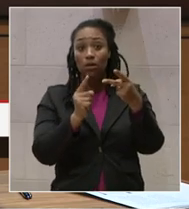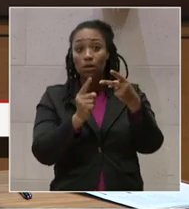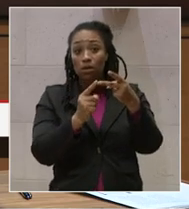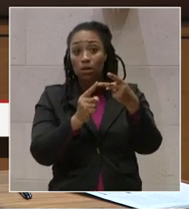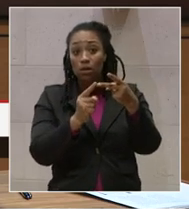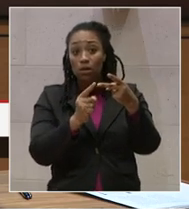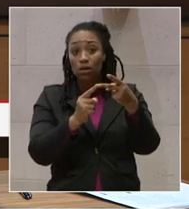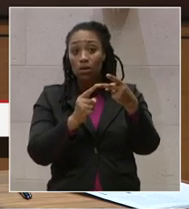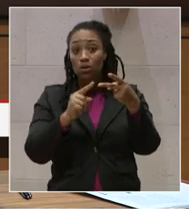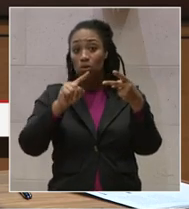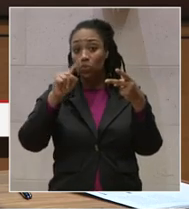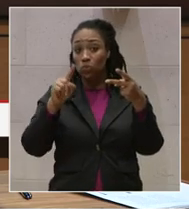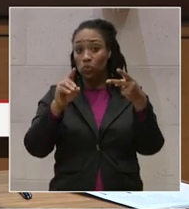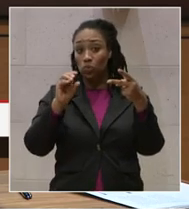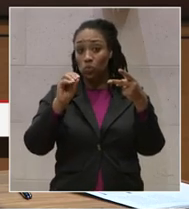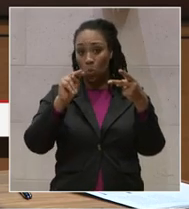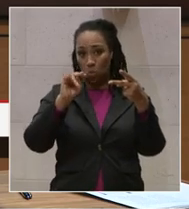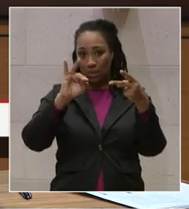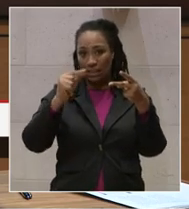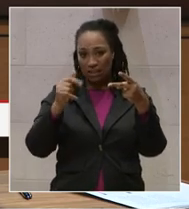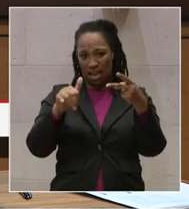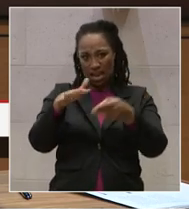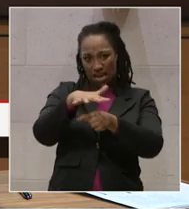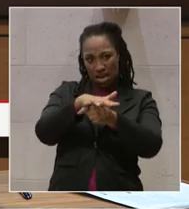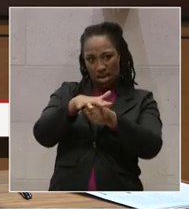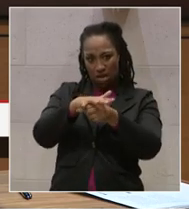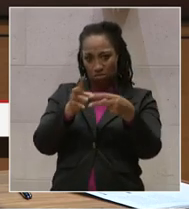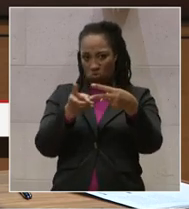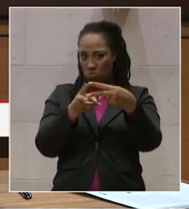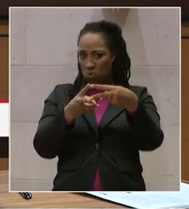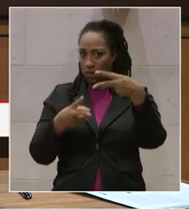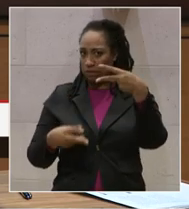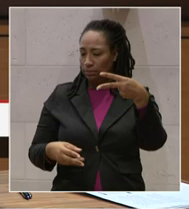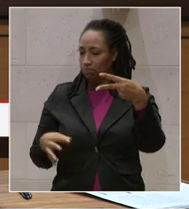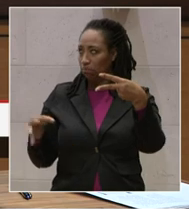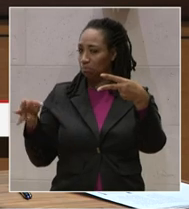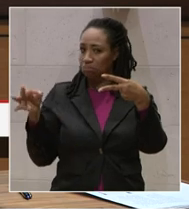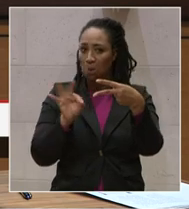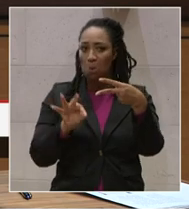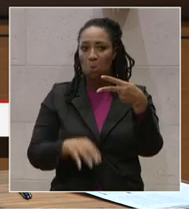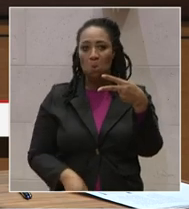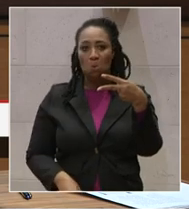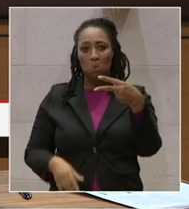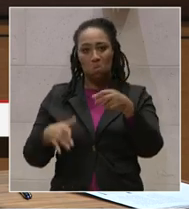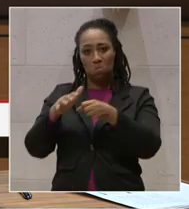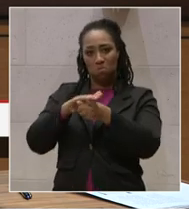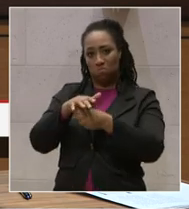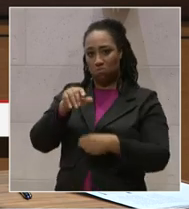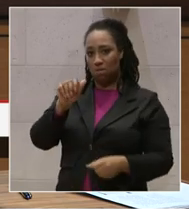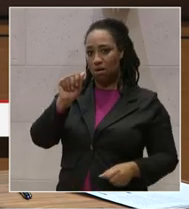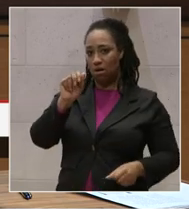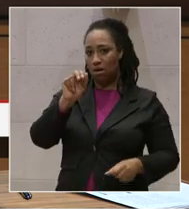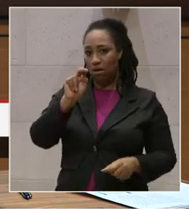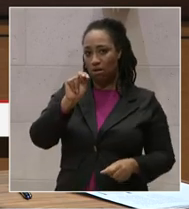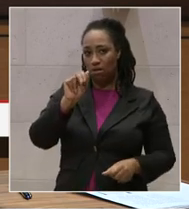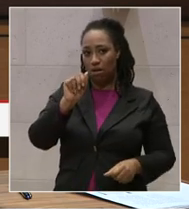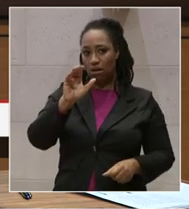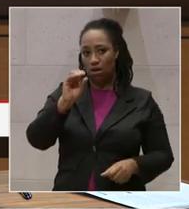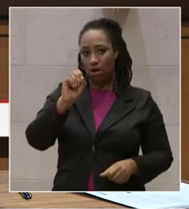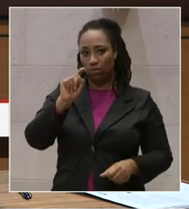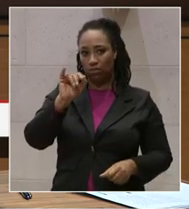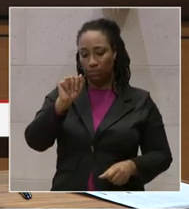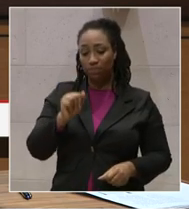So some of our key successes. We have surpassed our housing targets, building more than 42,000 units, including over